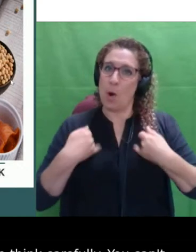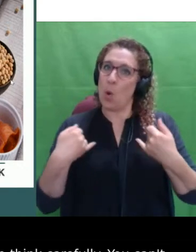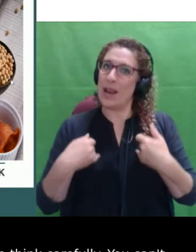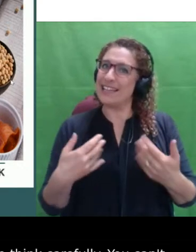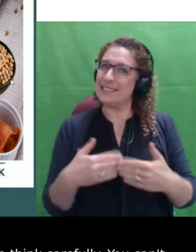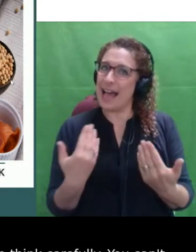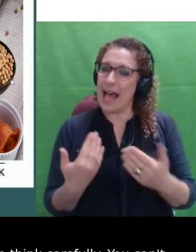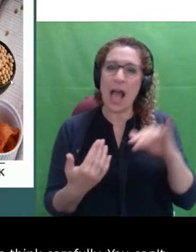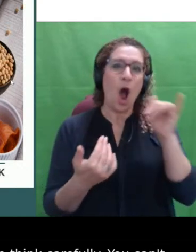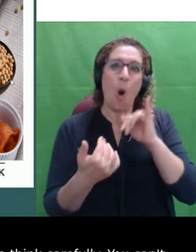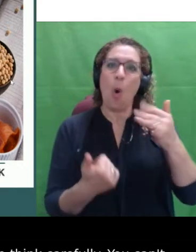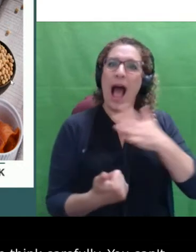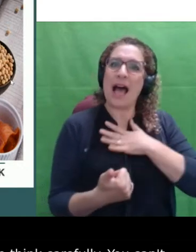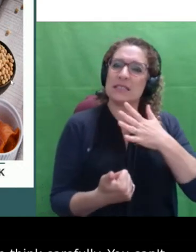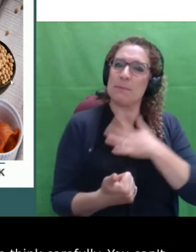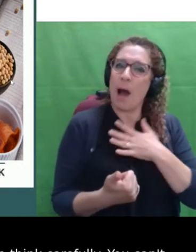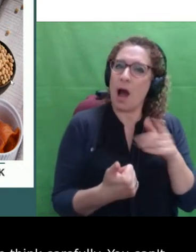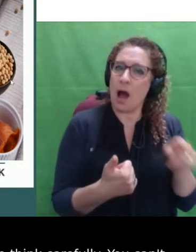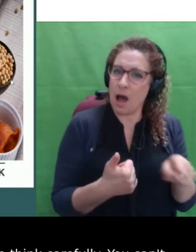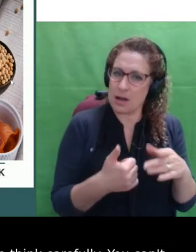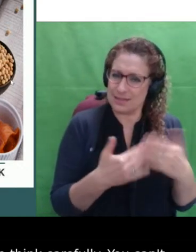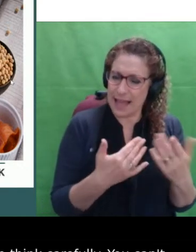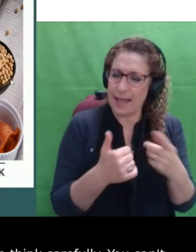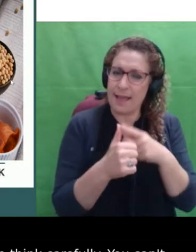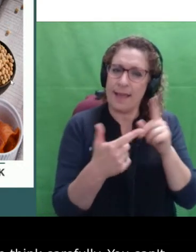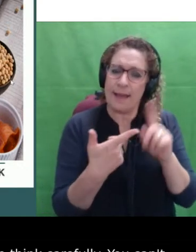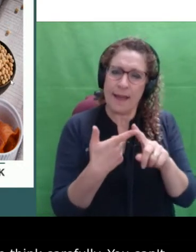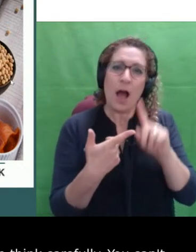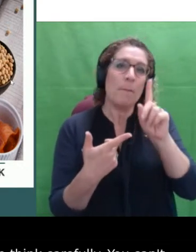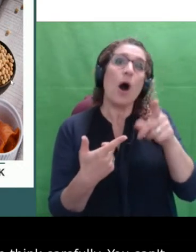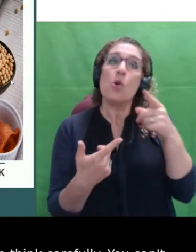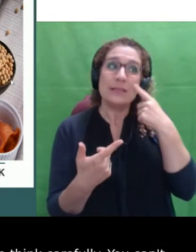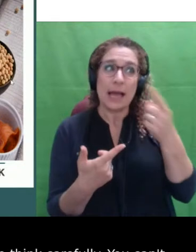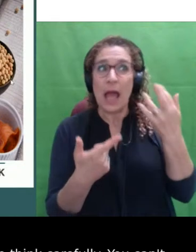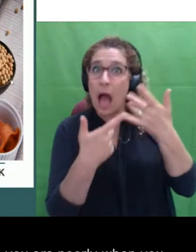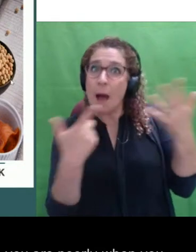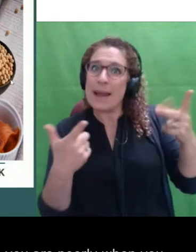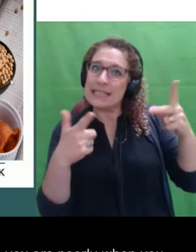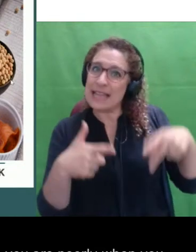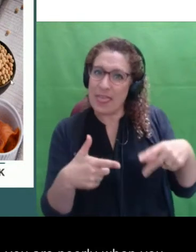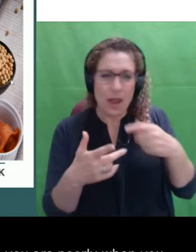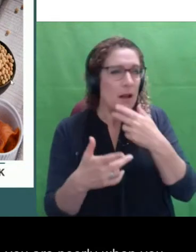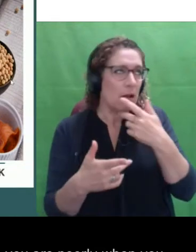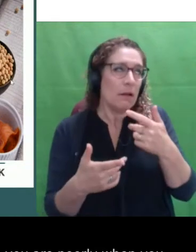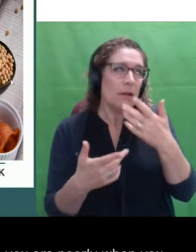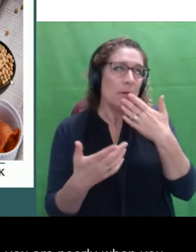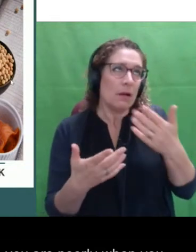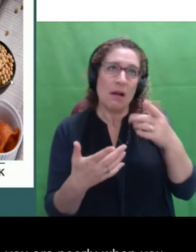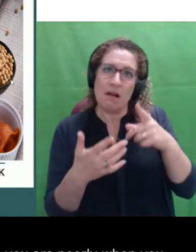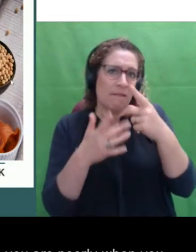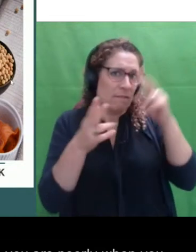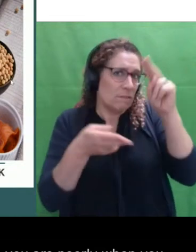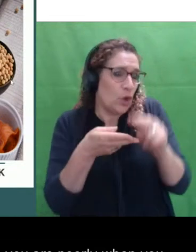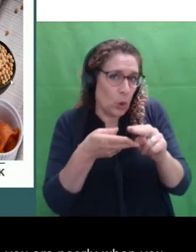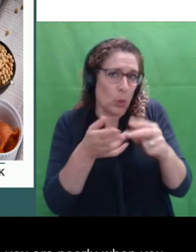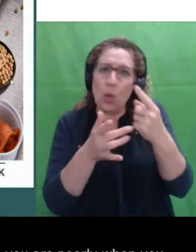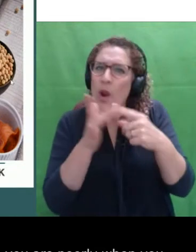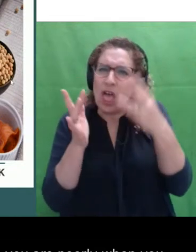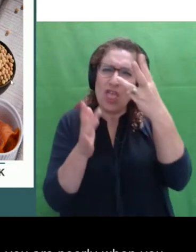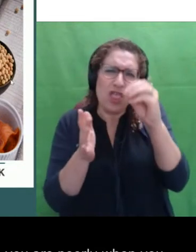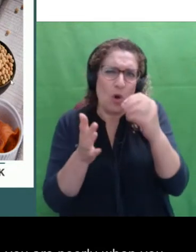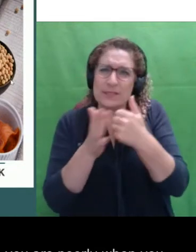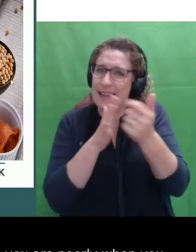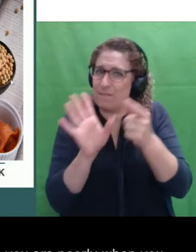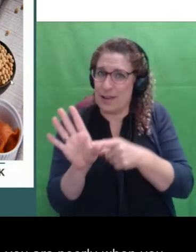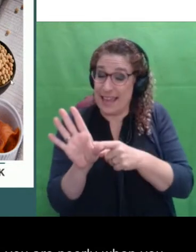asthma but otherwise when we look at deaths that occur and thankfully they are low about 30 a year so it is low but you know if it